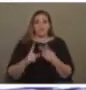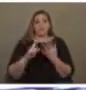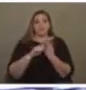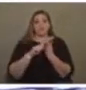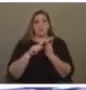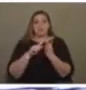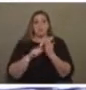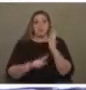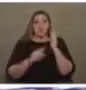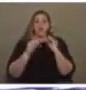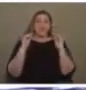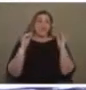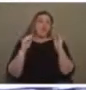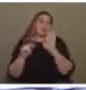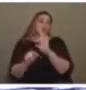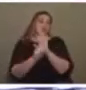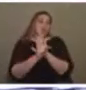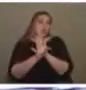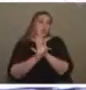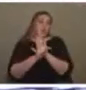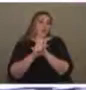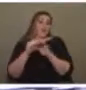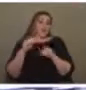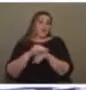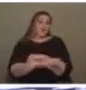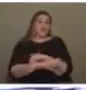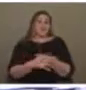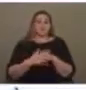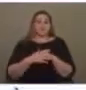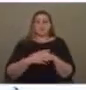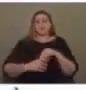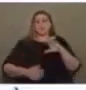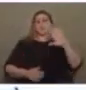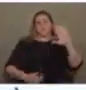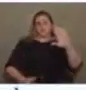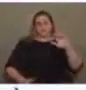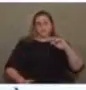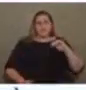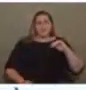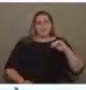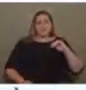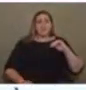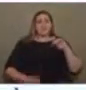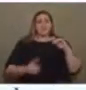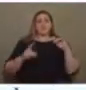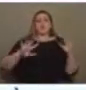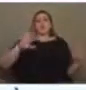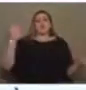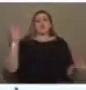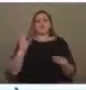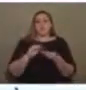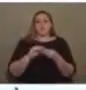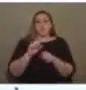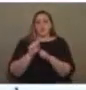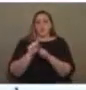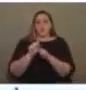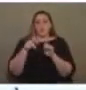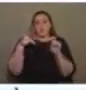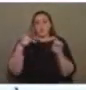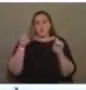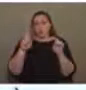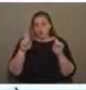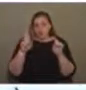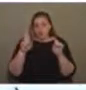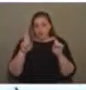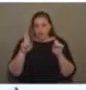have any negative effect on labor supply relative to places like Florida? First of all, one has to do with kind of empirical work on Puerto Rico, looking at those variables,